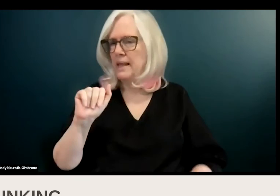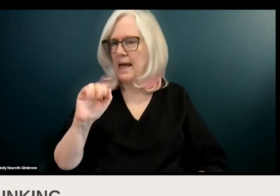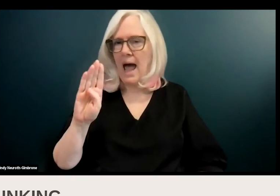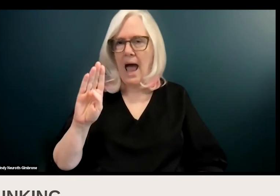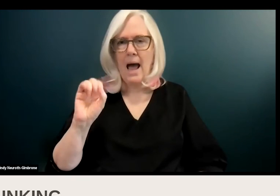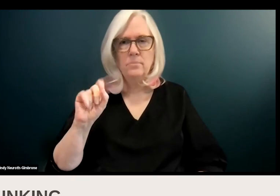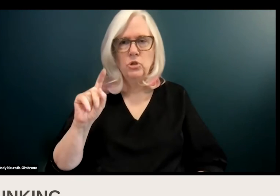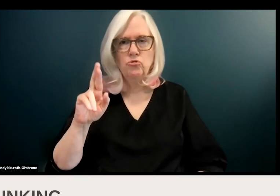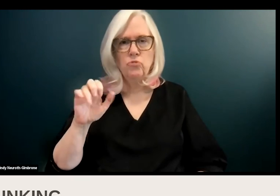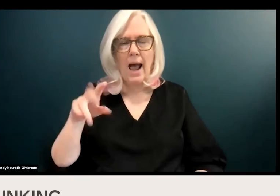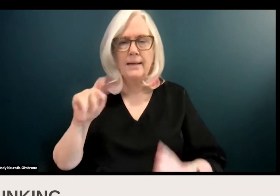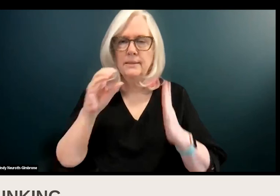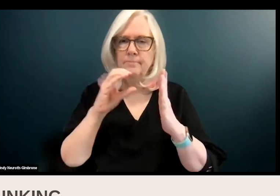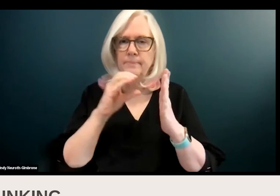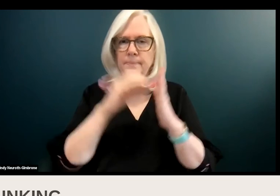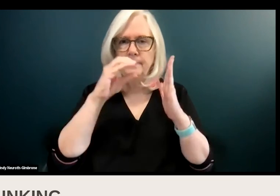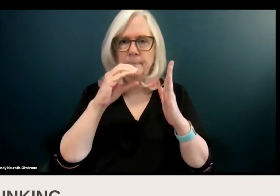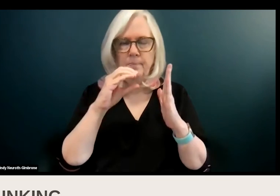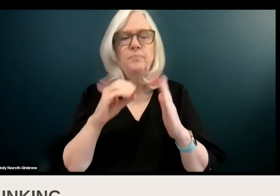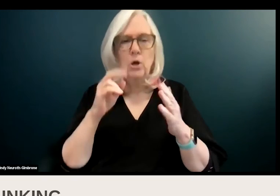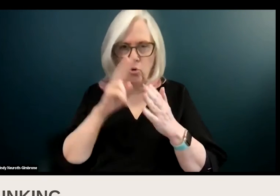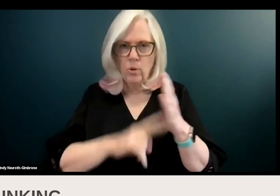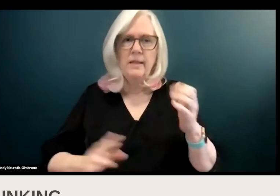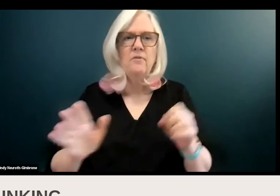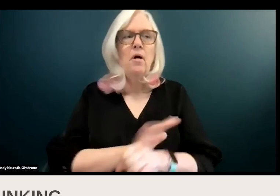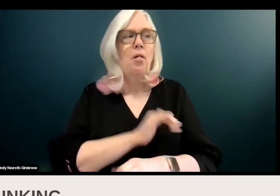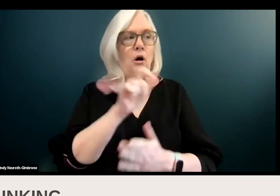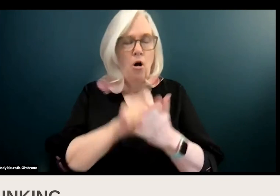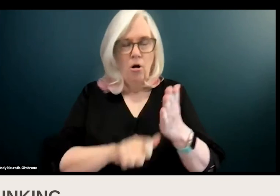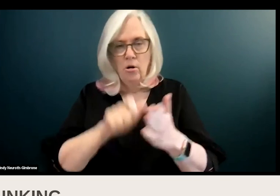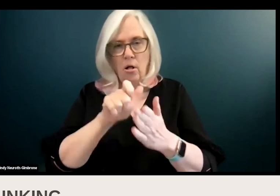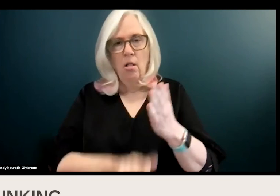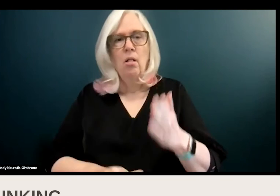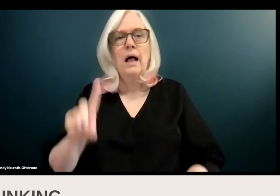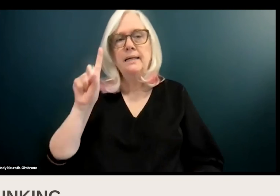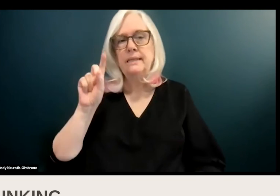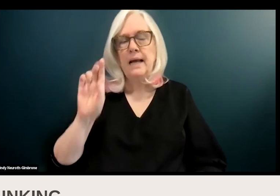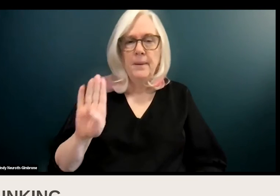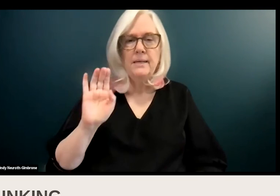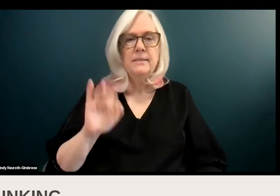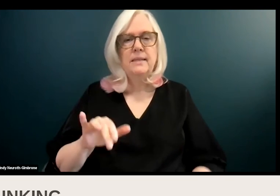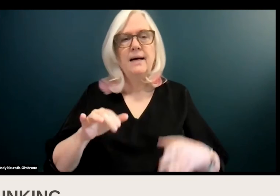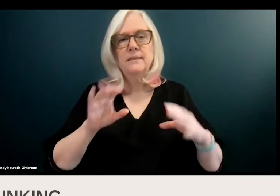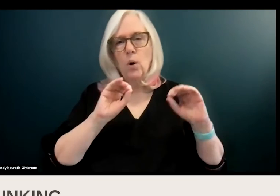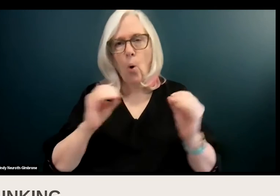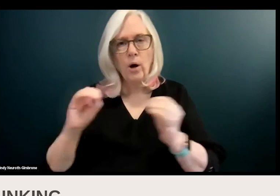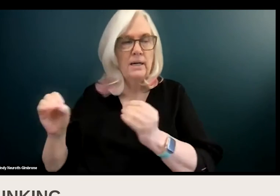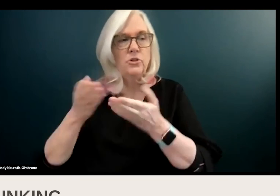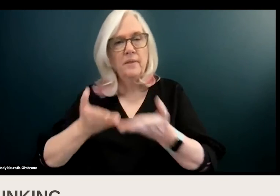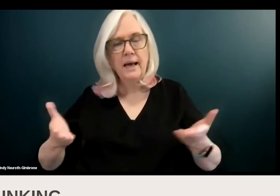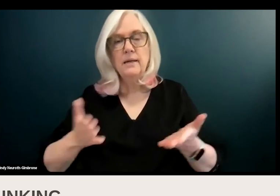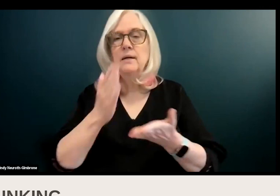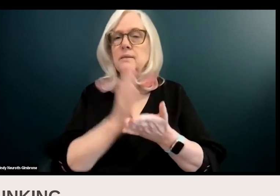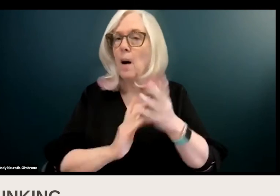the actual thing. A database, it's an organization of things like Amazon. So we will use Amazon